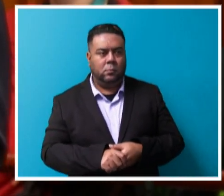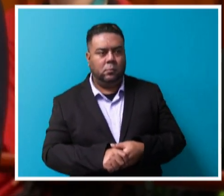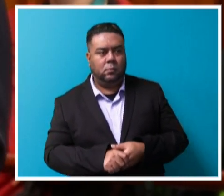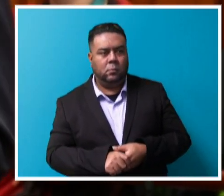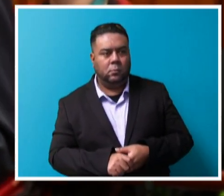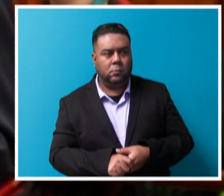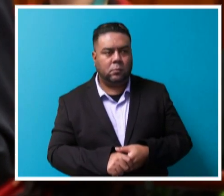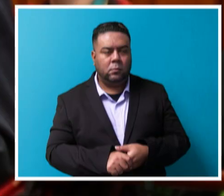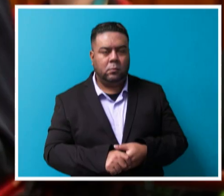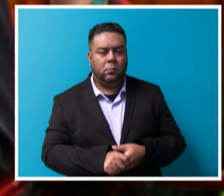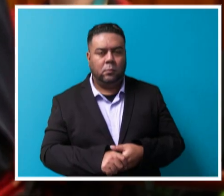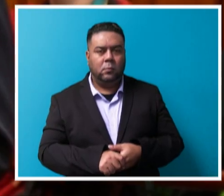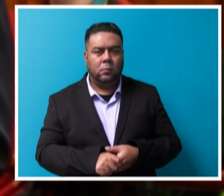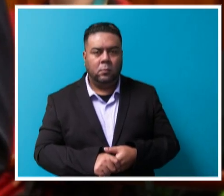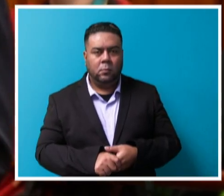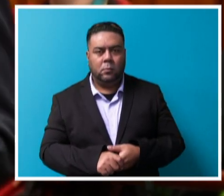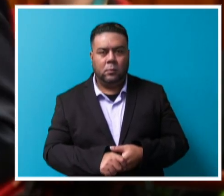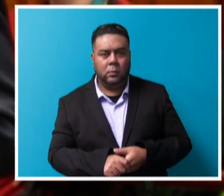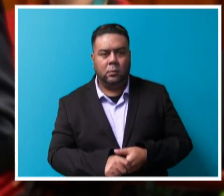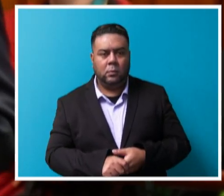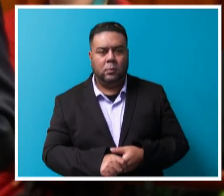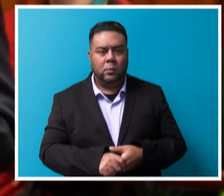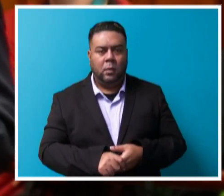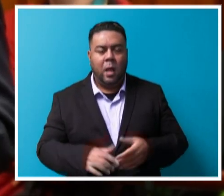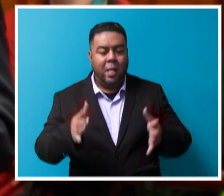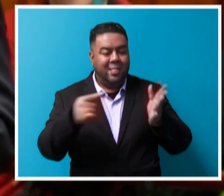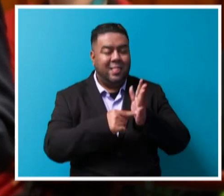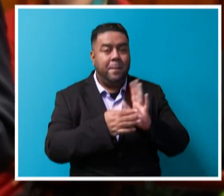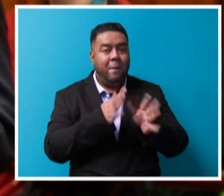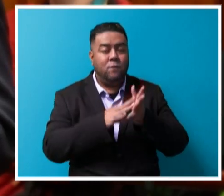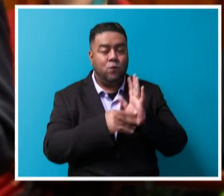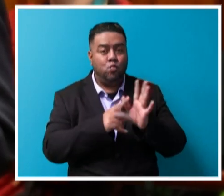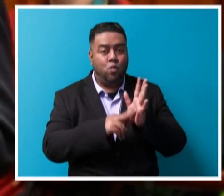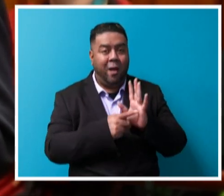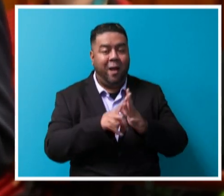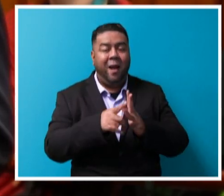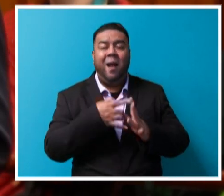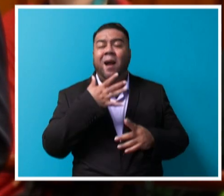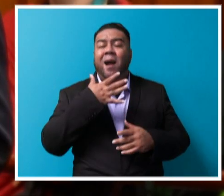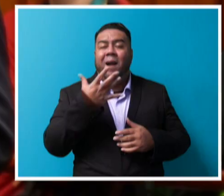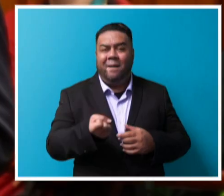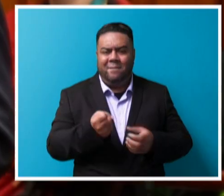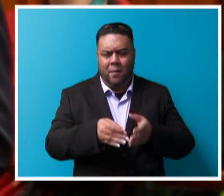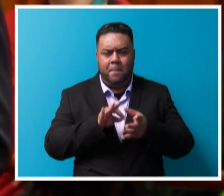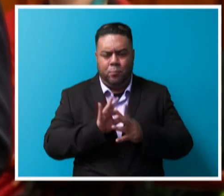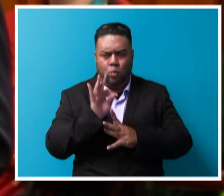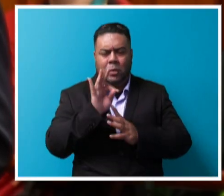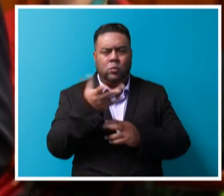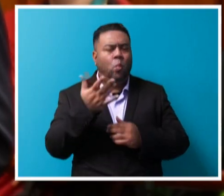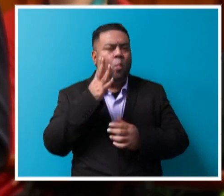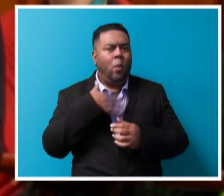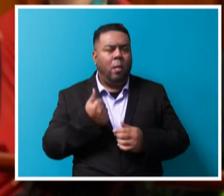Rehabilitation Center at Tamawua is progressing well and will significantly improve